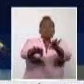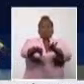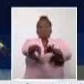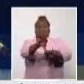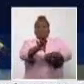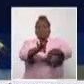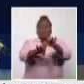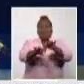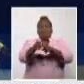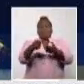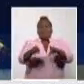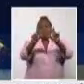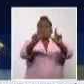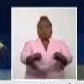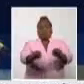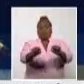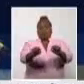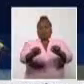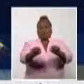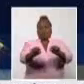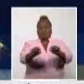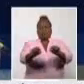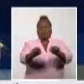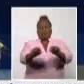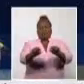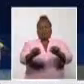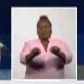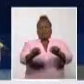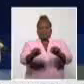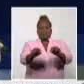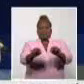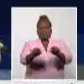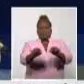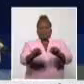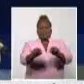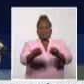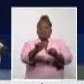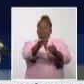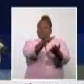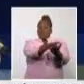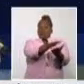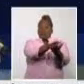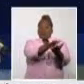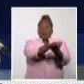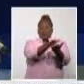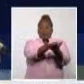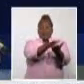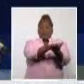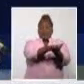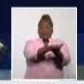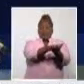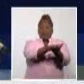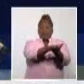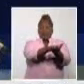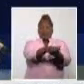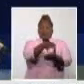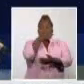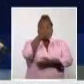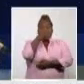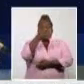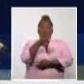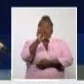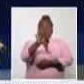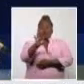source of infection could not be identified, and therefore we currently have a total of 68 cases accumulated